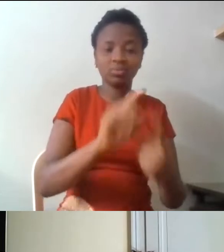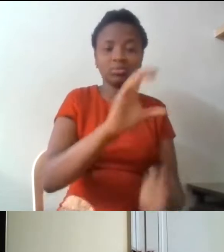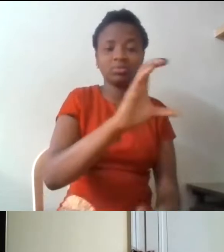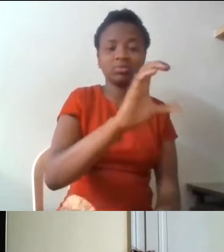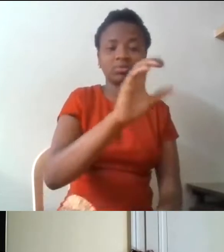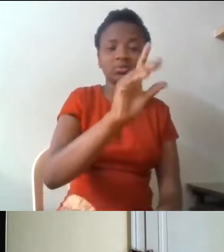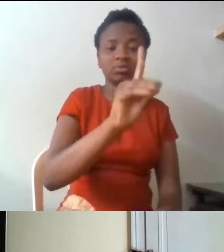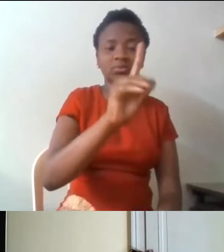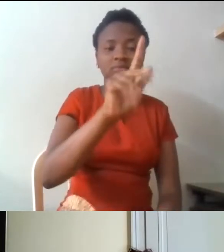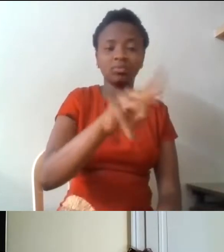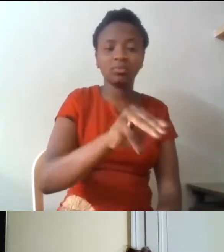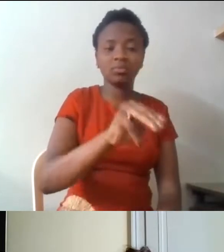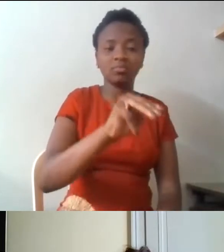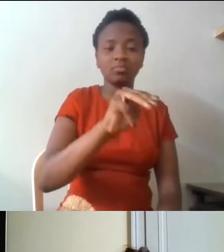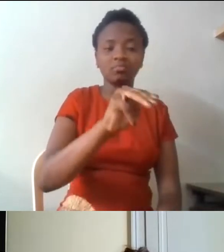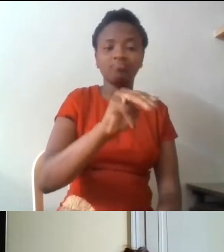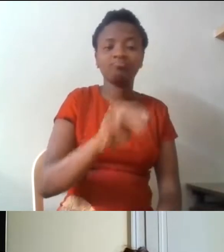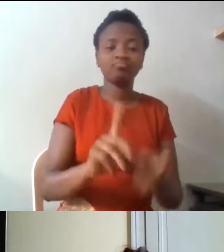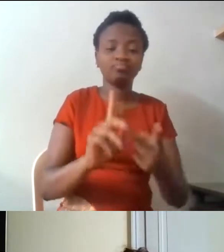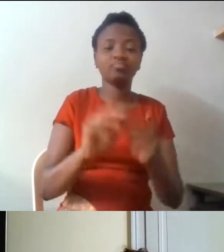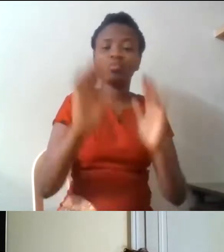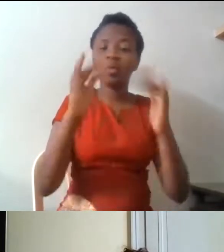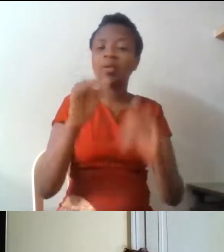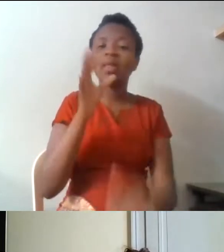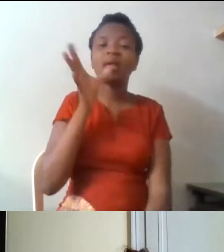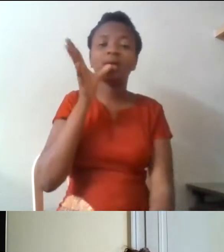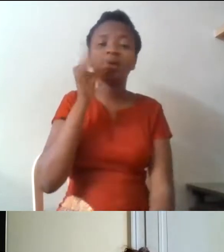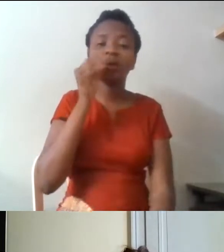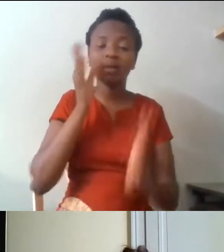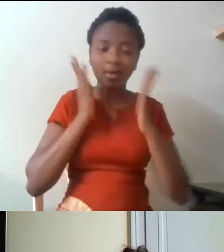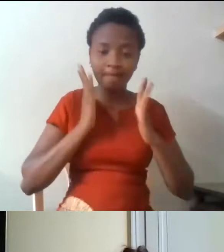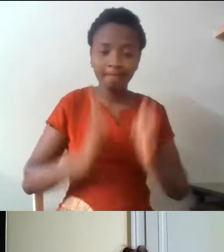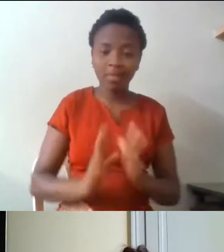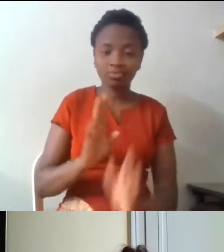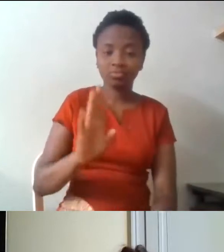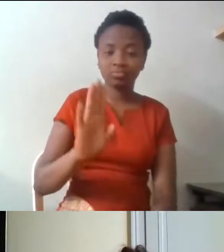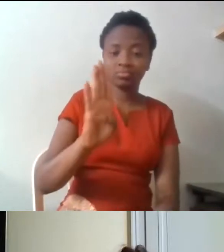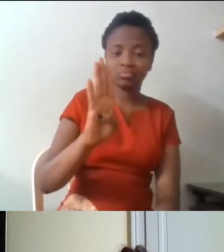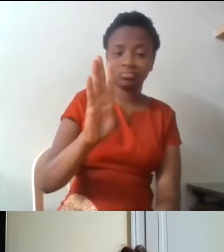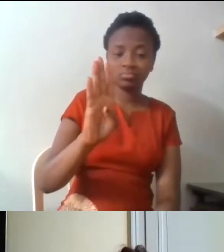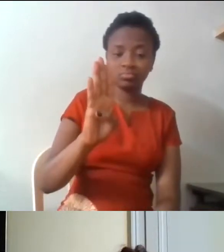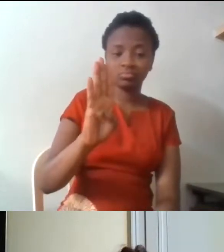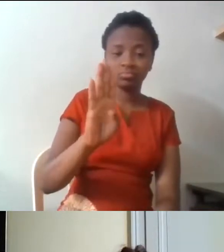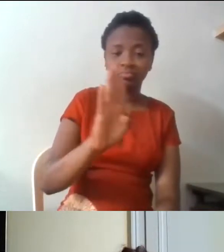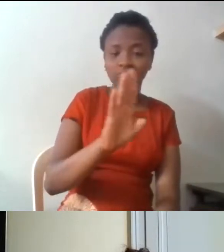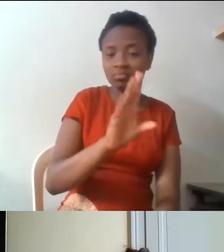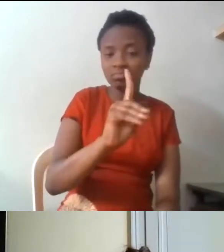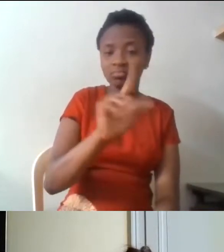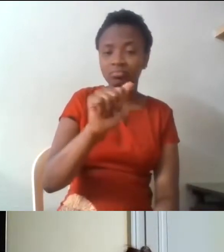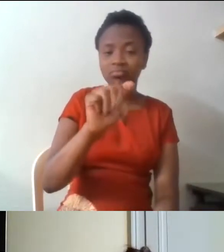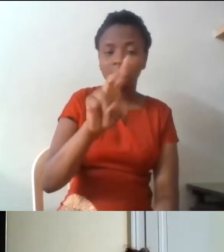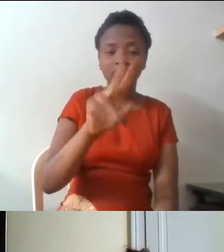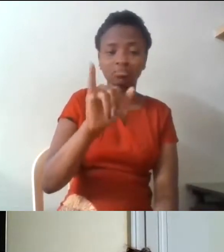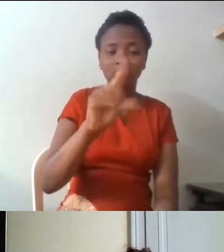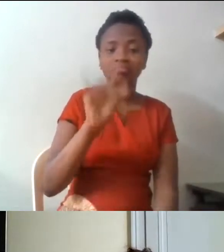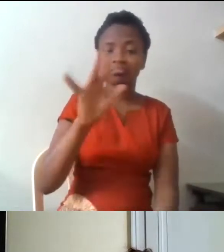our next speaker is David Bainbridge, CBM Global Executive